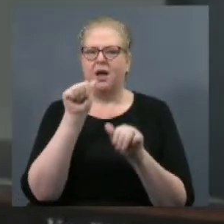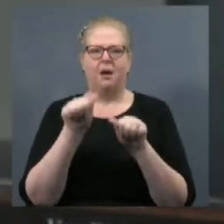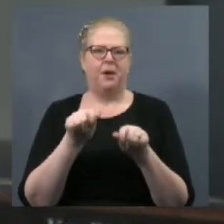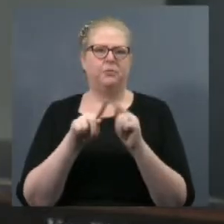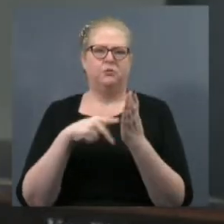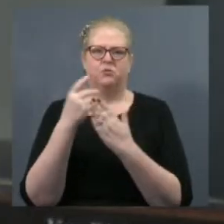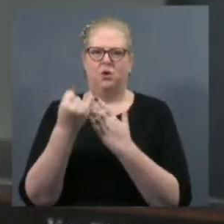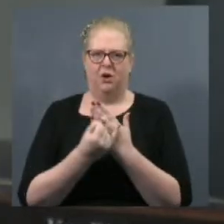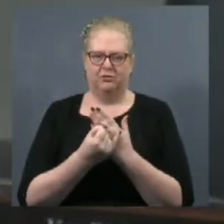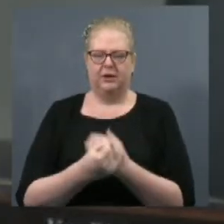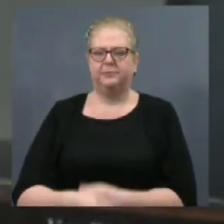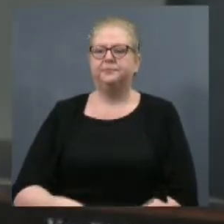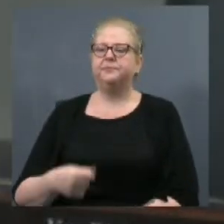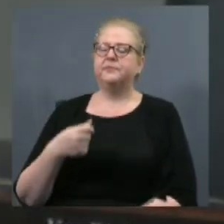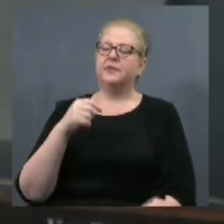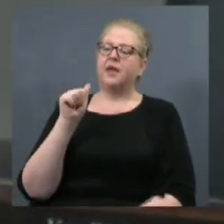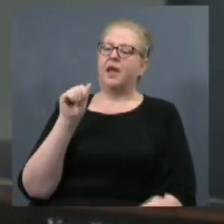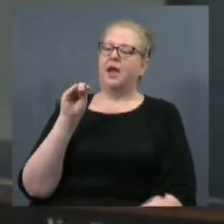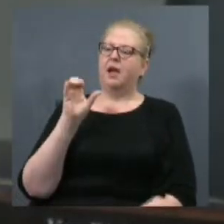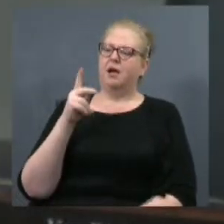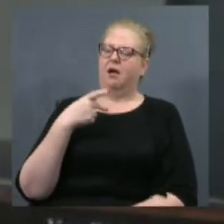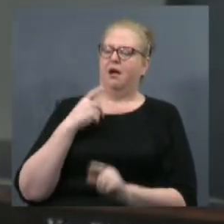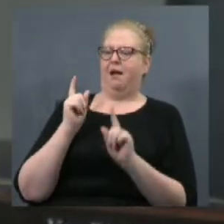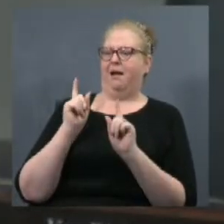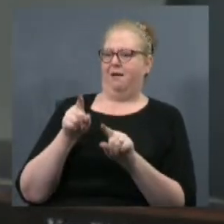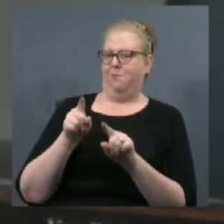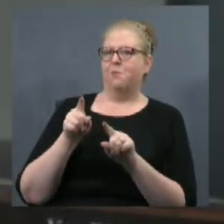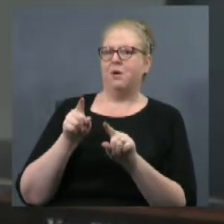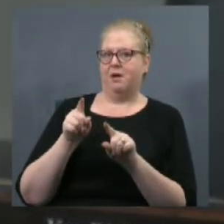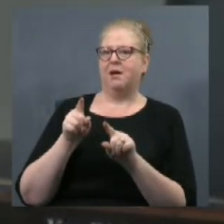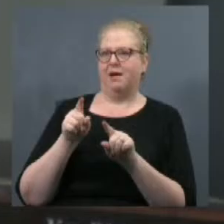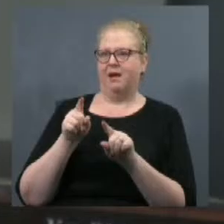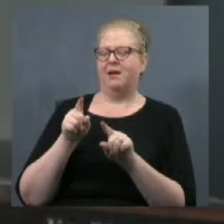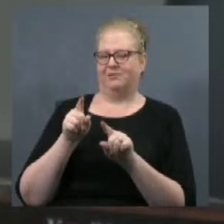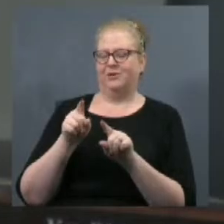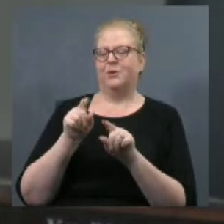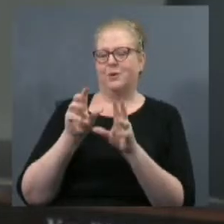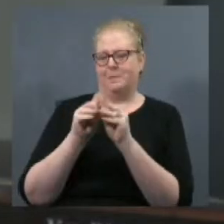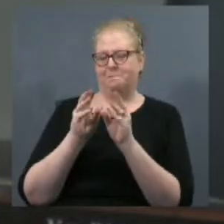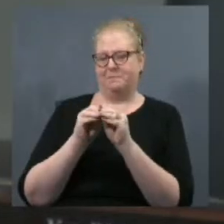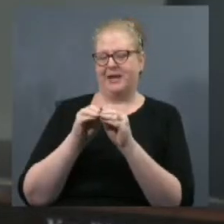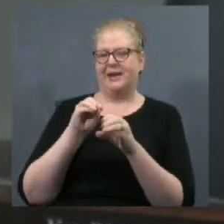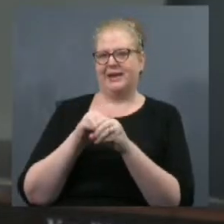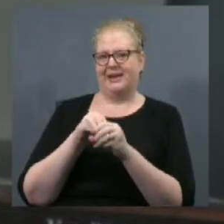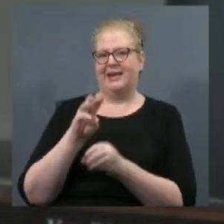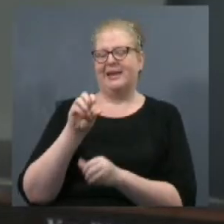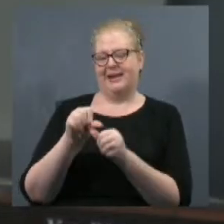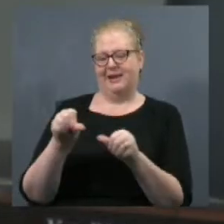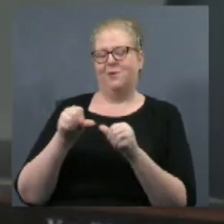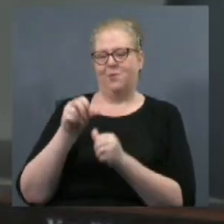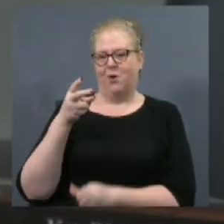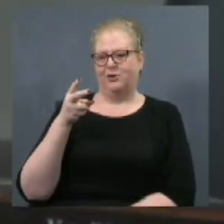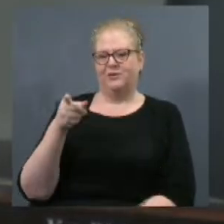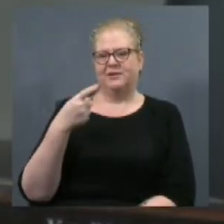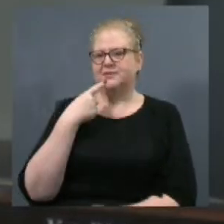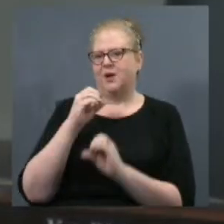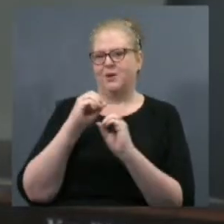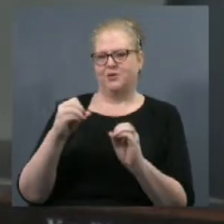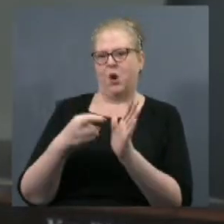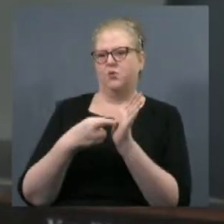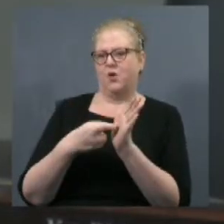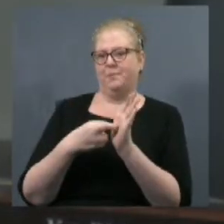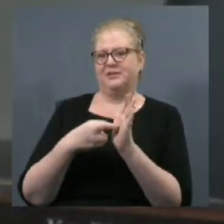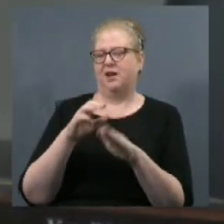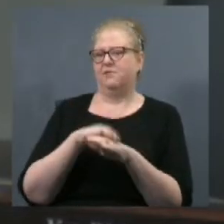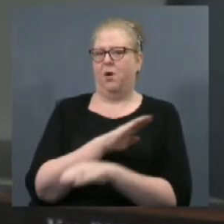they have not had a representative on this board in a long time. They feel like that they're being left